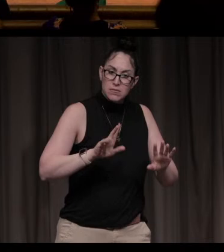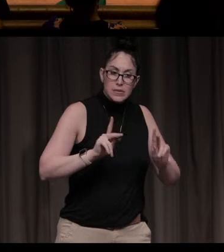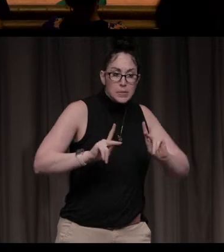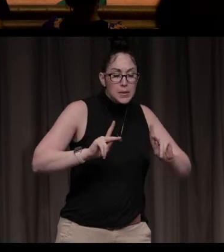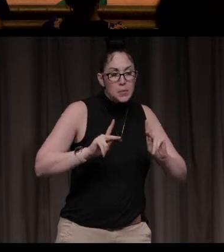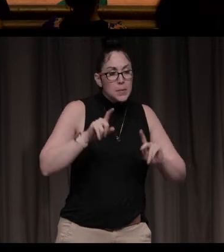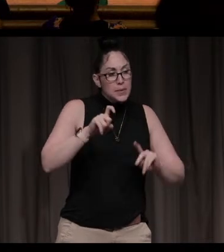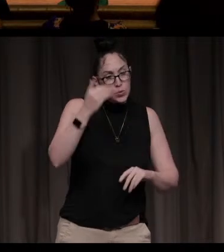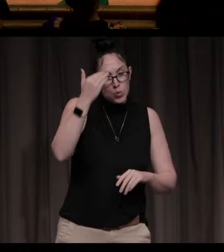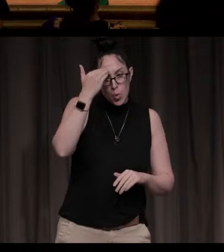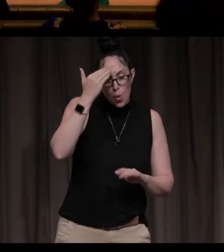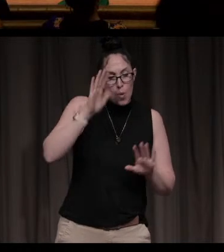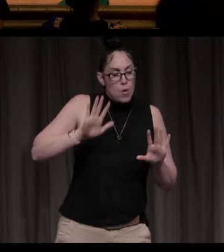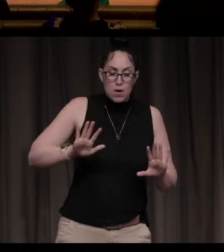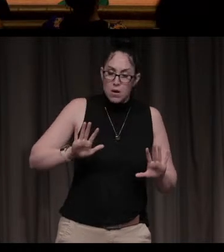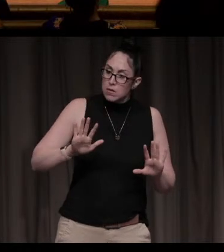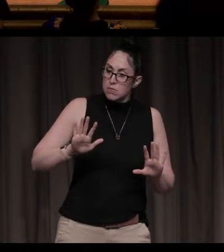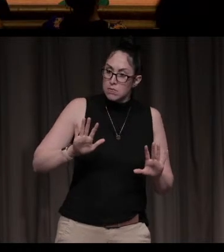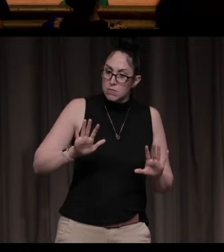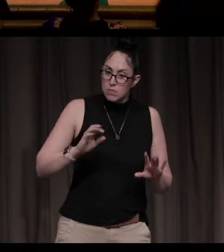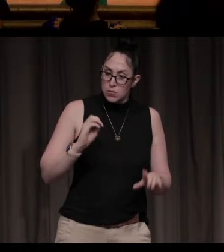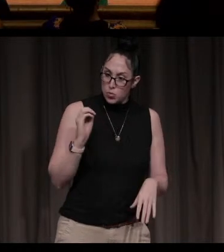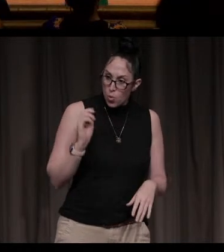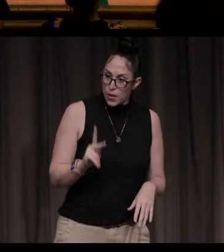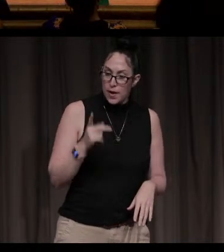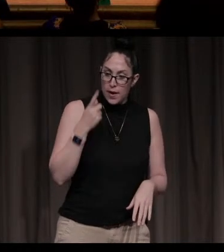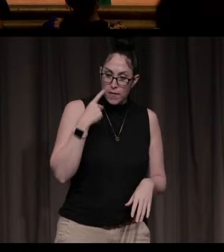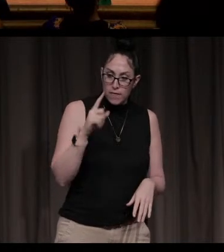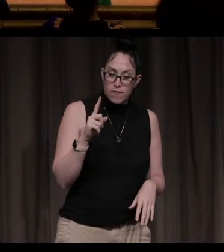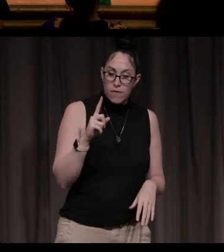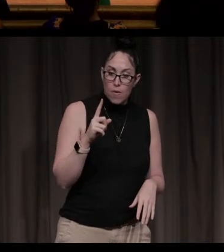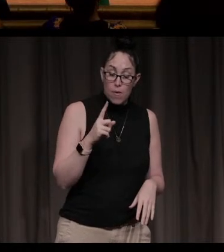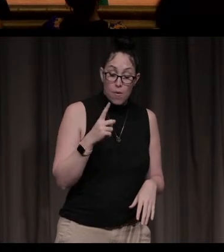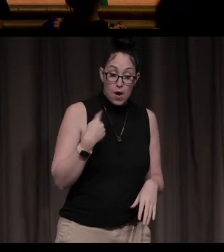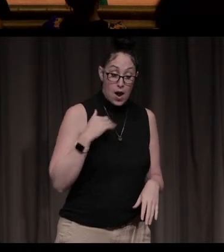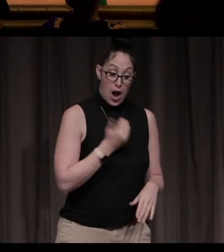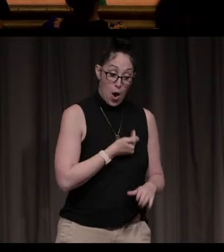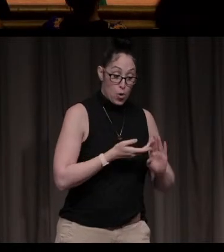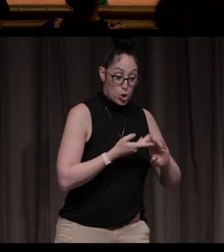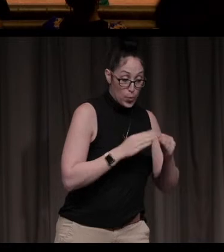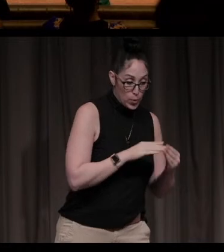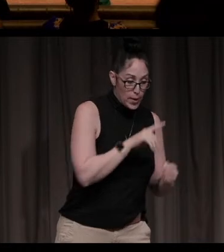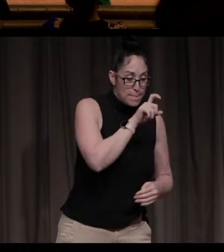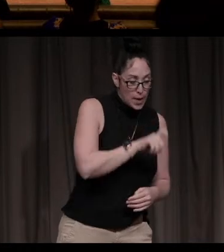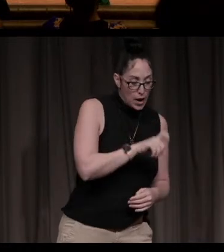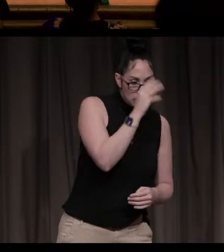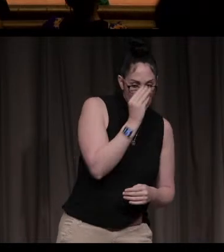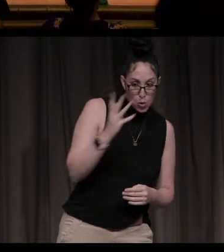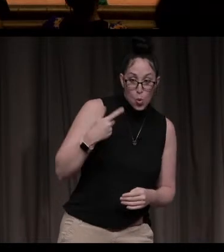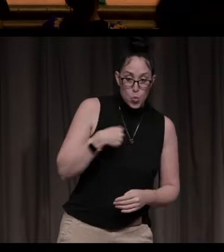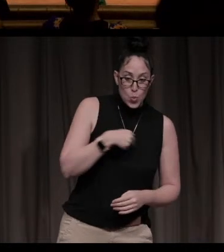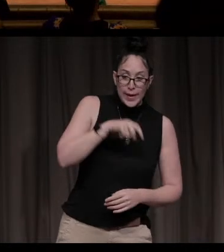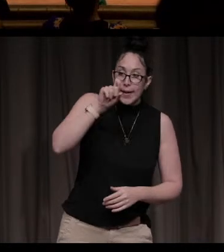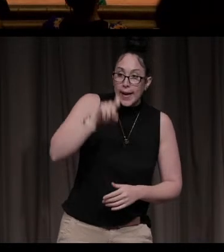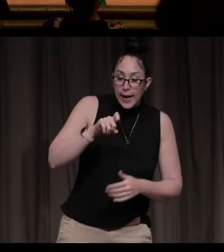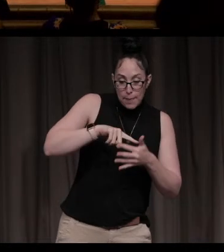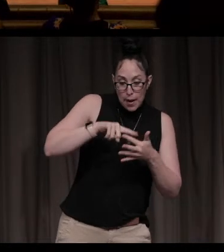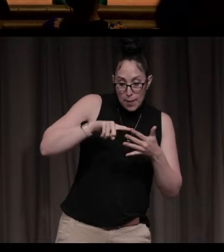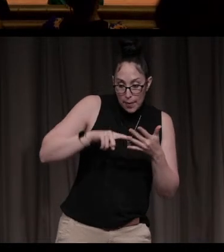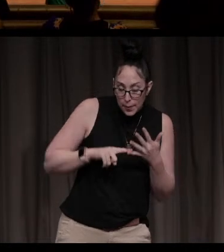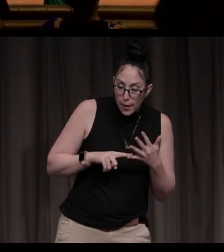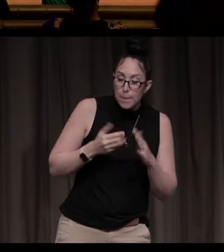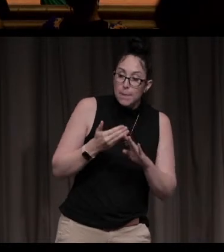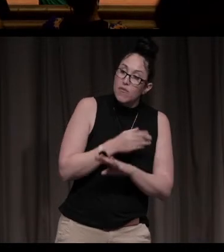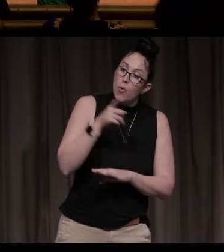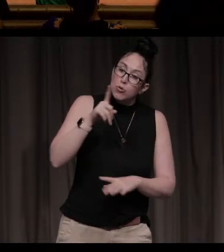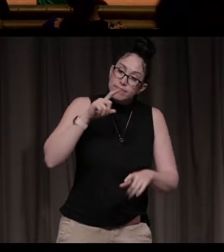okay for a community to explicitly state a need before you go in and think that you're like, oh, I'm going to save the Seminoles by like